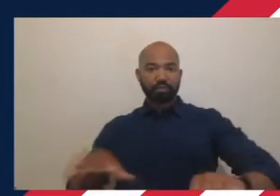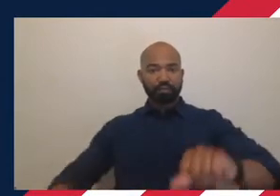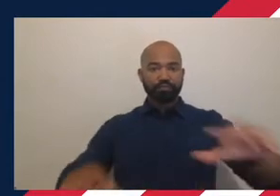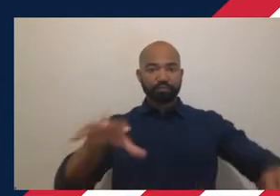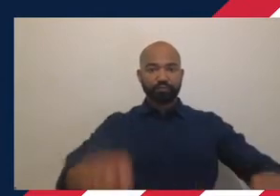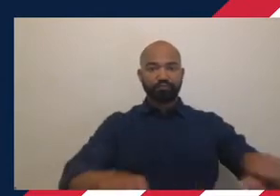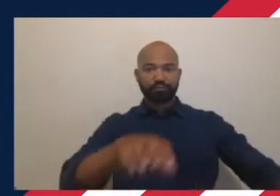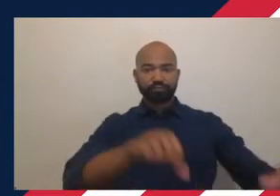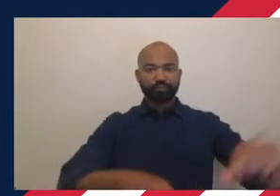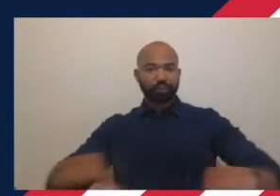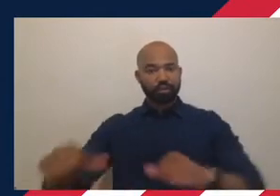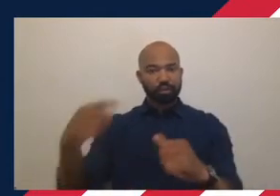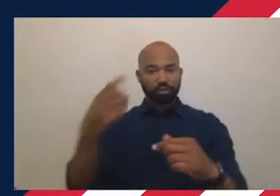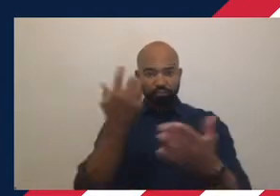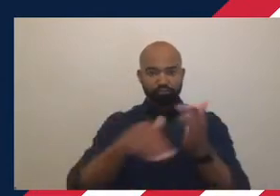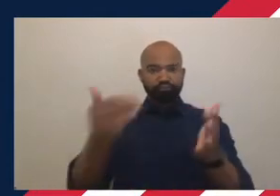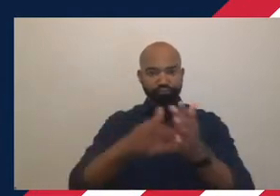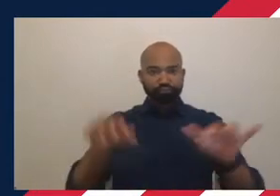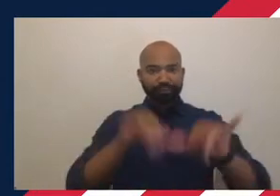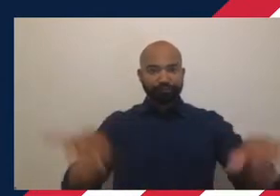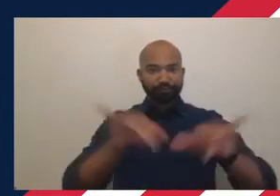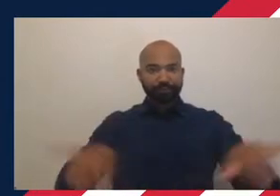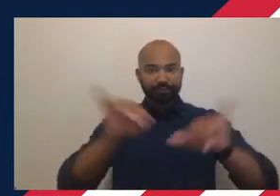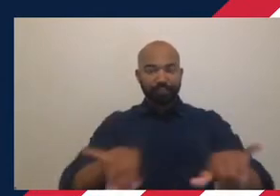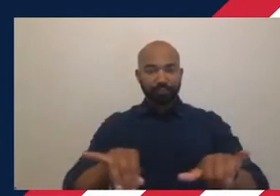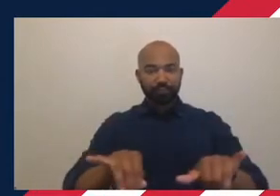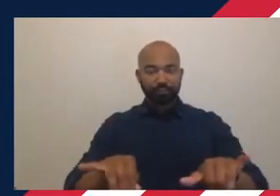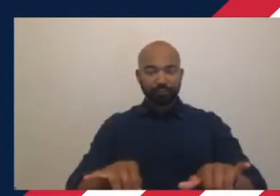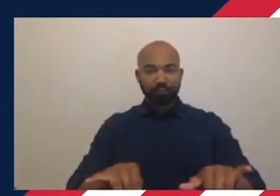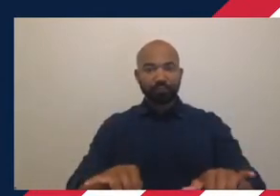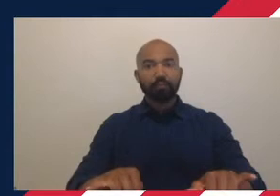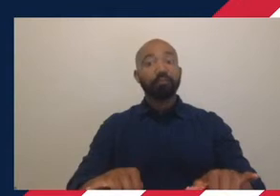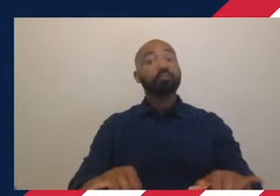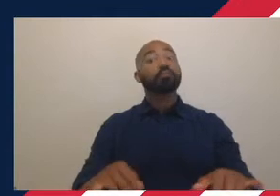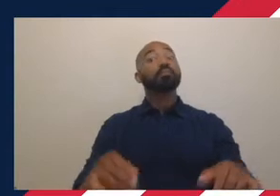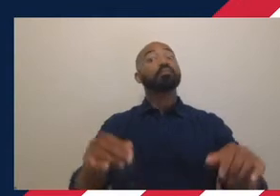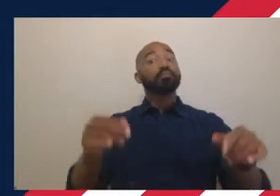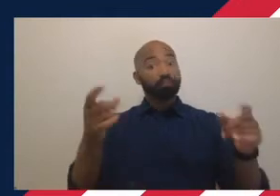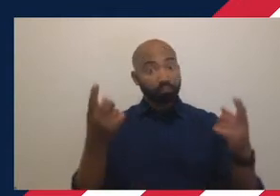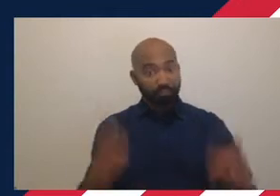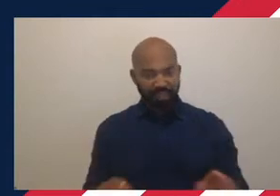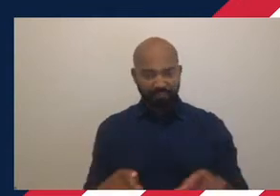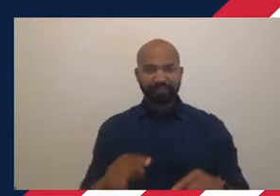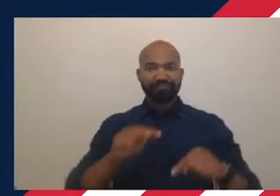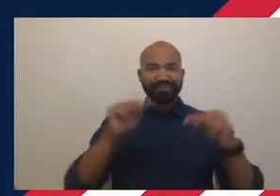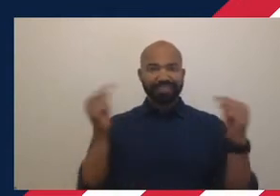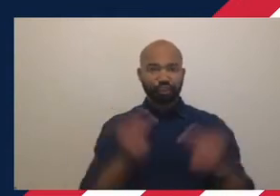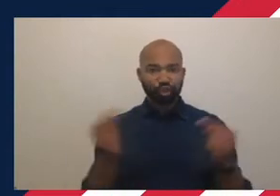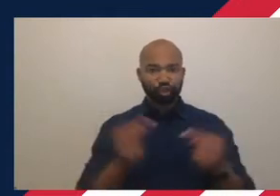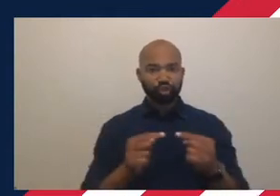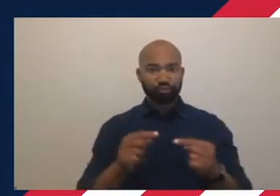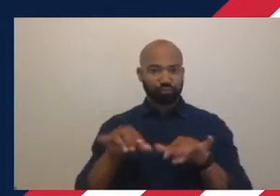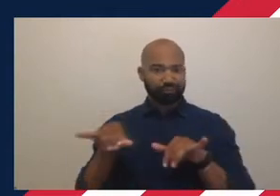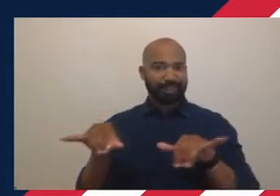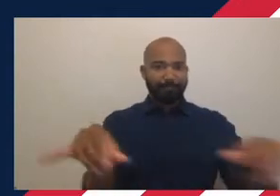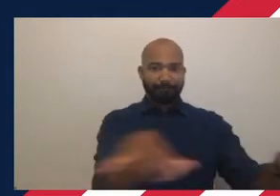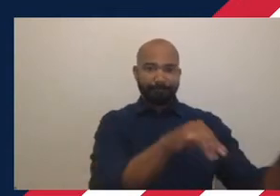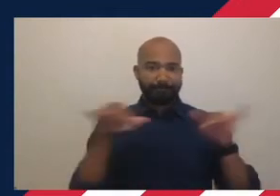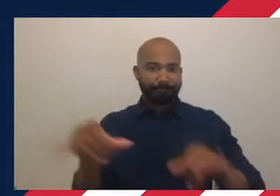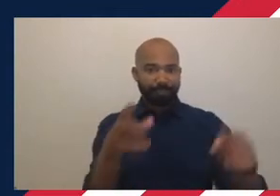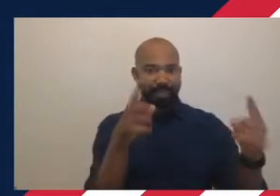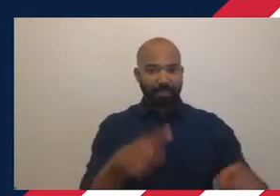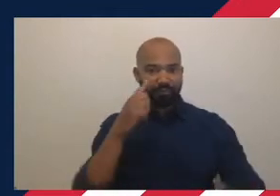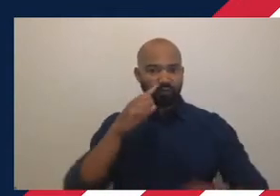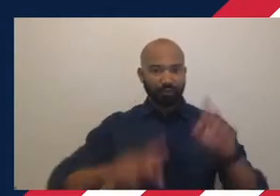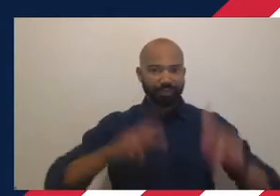are very many similar injuries constantly. So I would not say